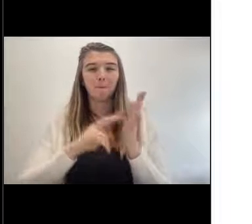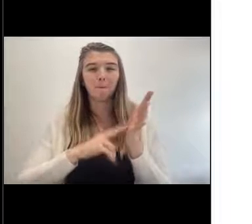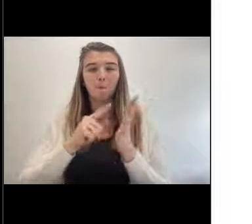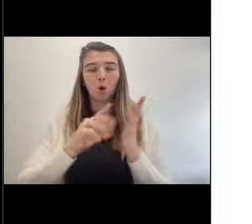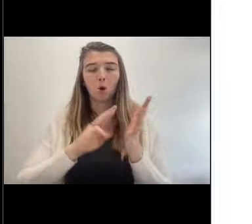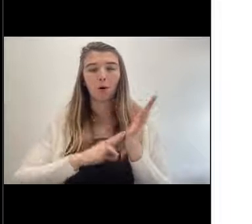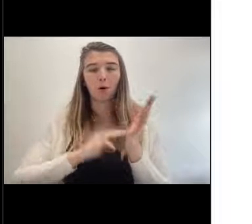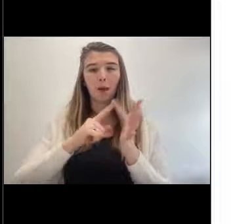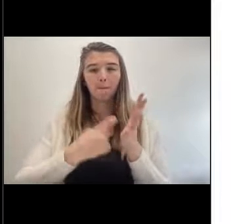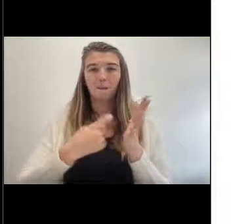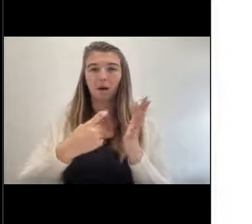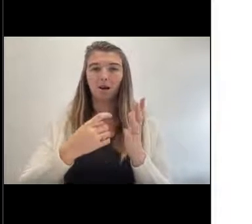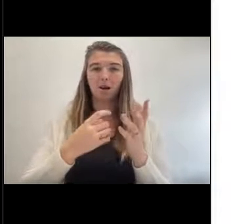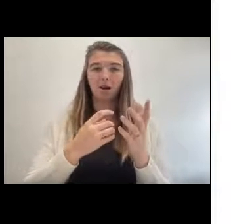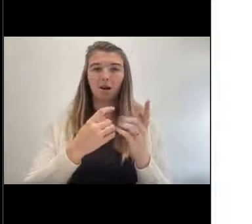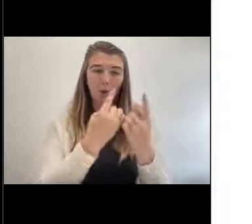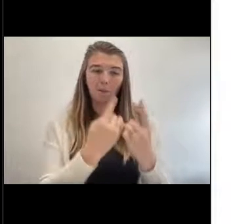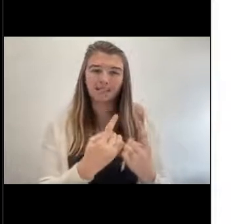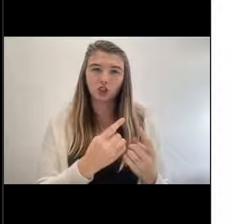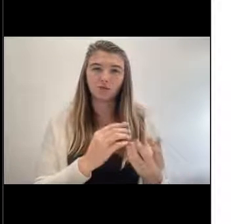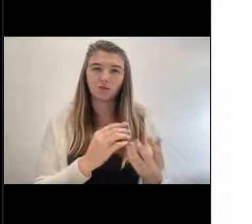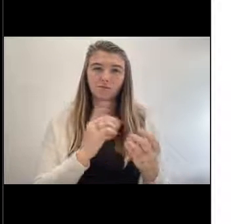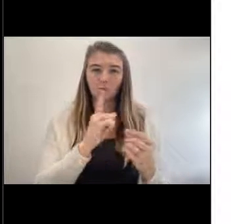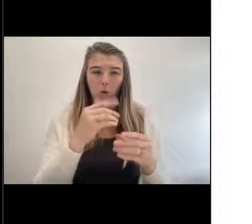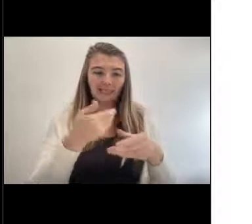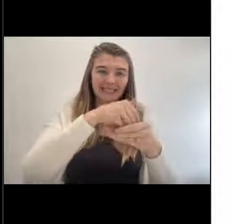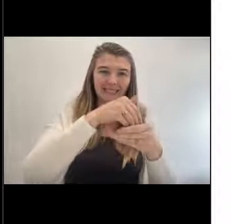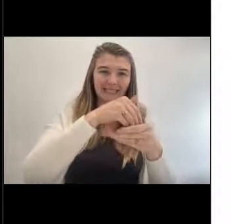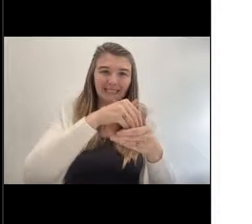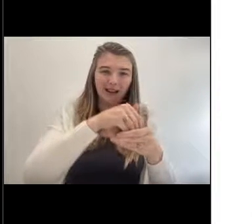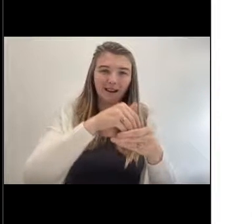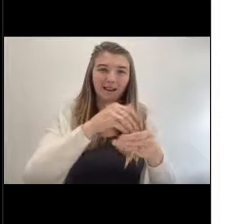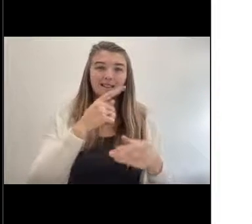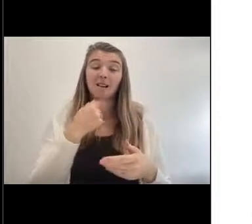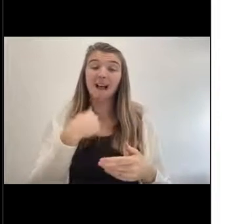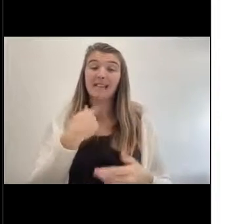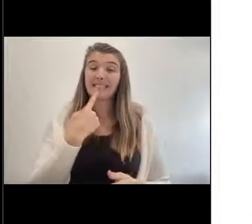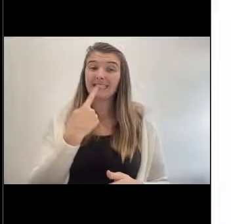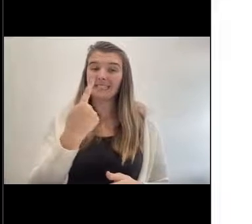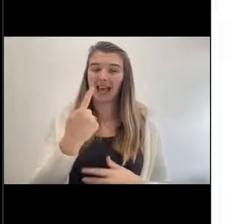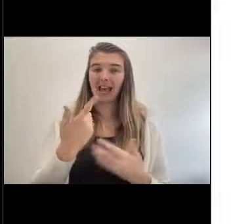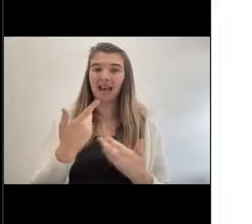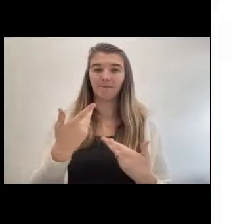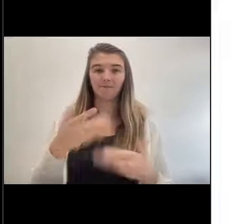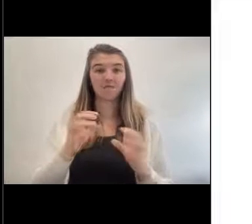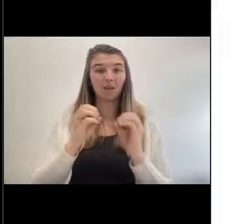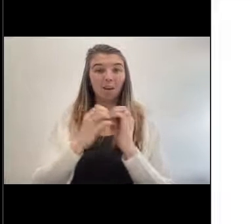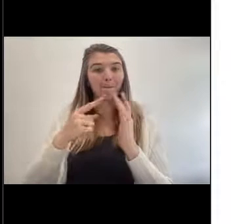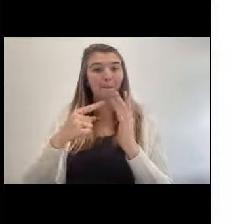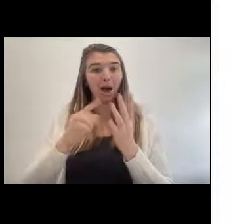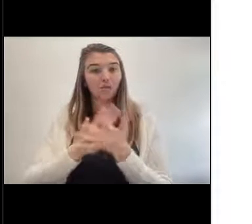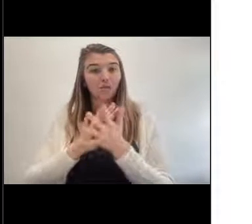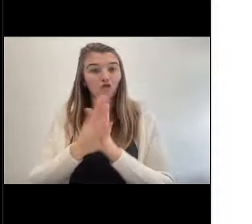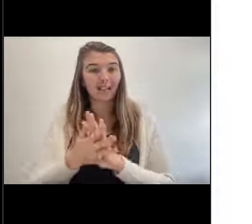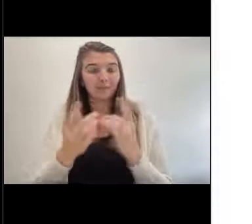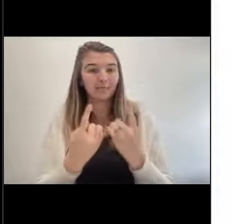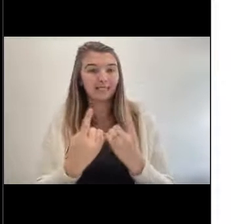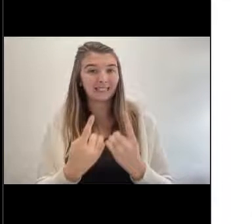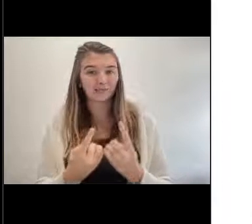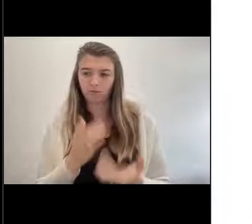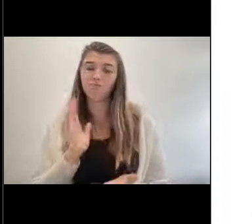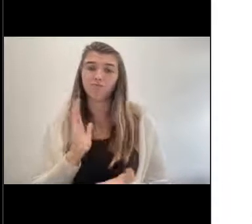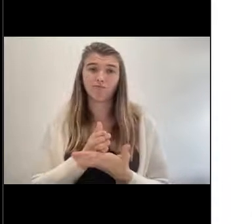I was defining polyhydroxyalkanoates that they are biodegradable materials, and they are. We know that there